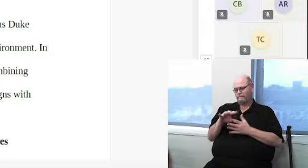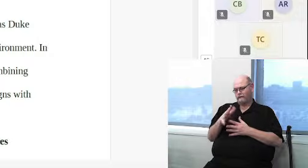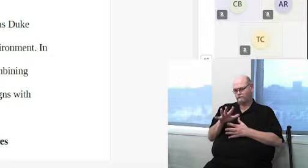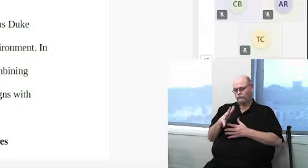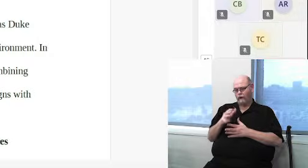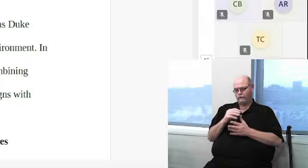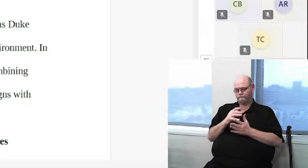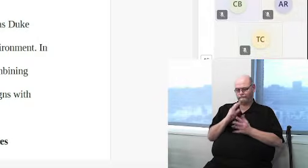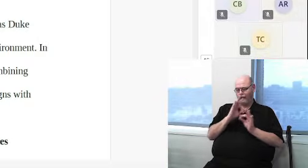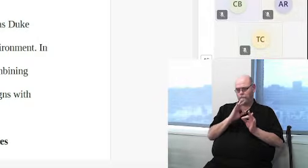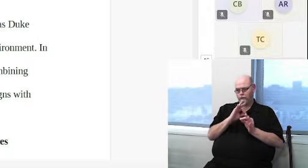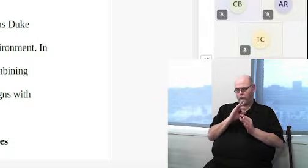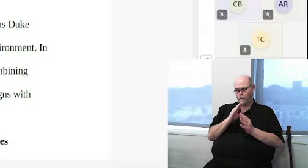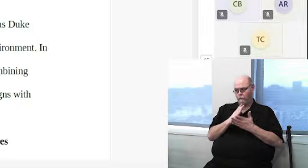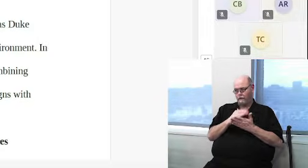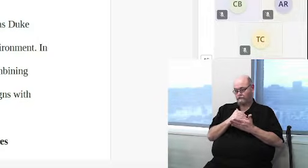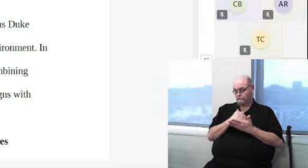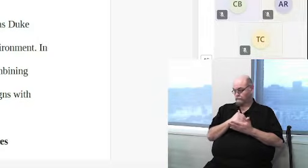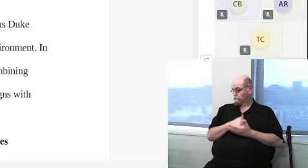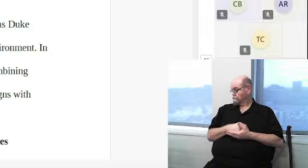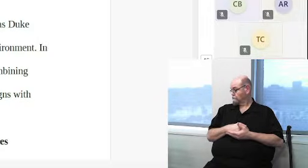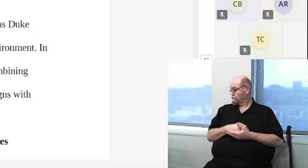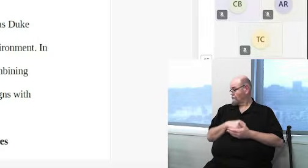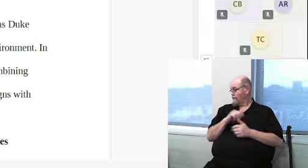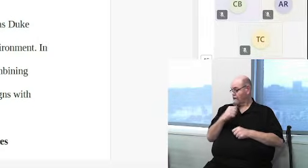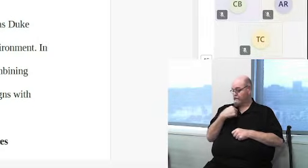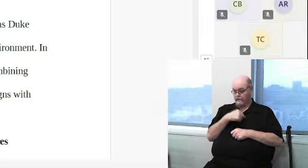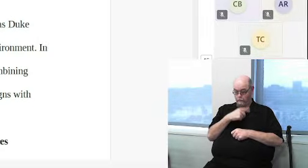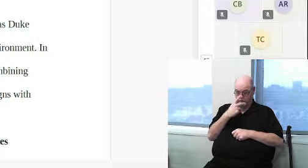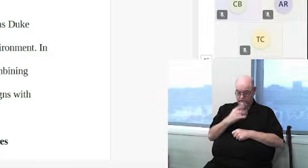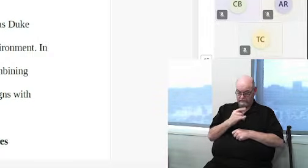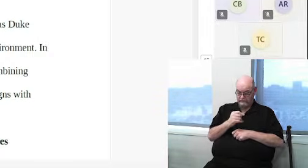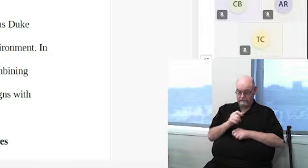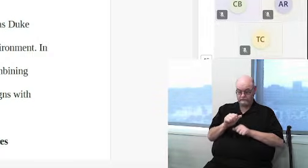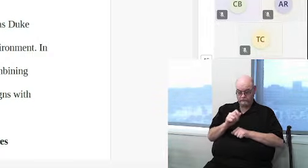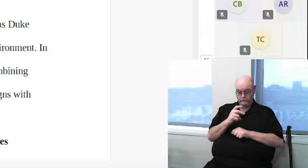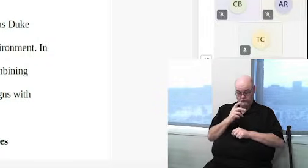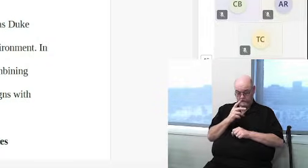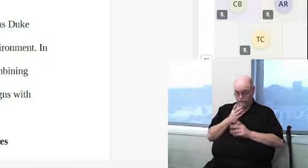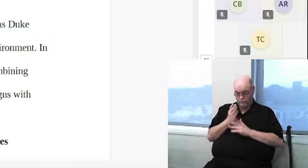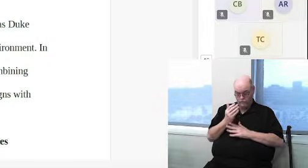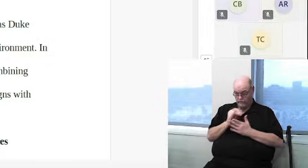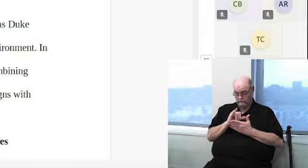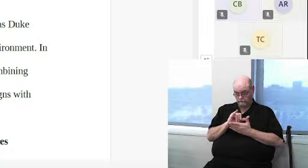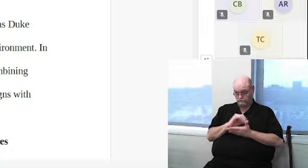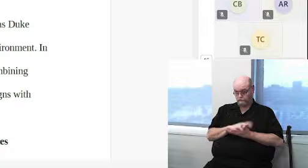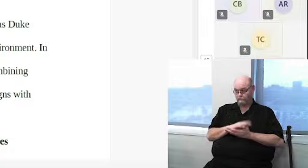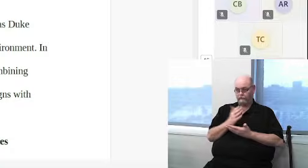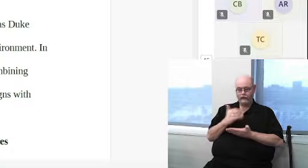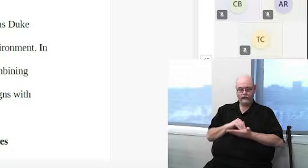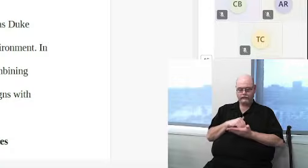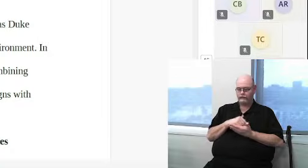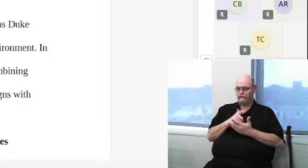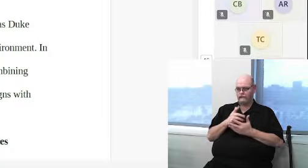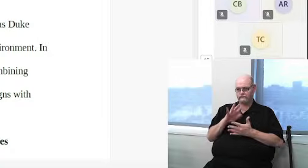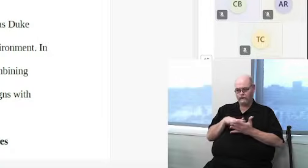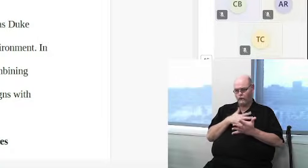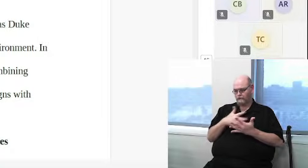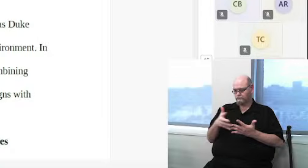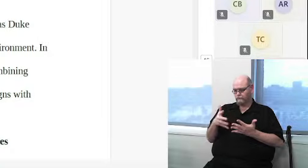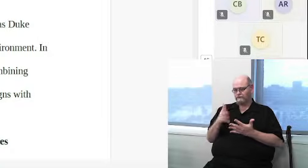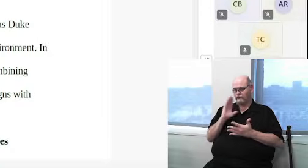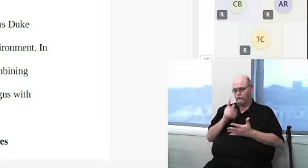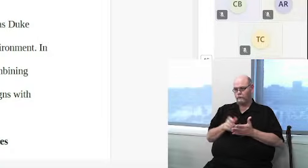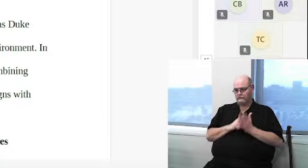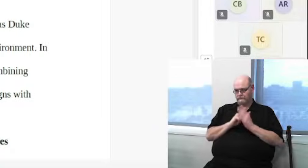in the so-called optimal budget, right? Can we just look at it? So it's a lot easier. We can go through this. Again, this is the